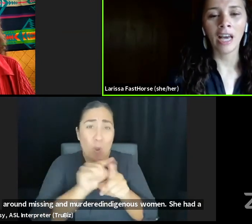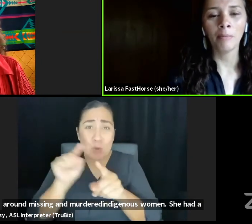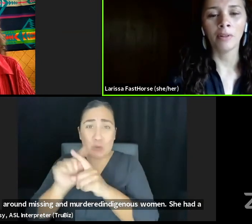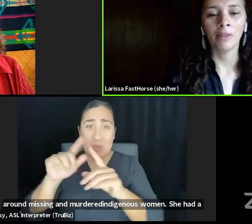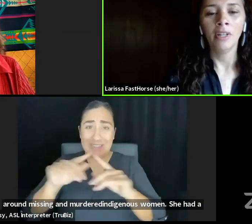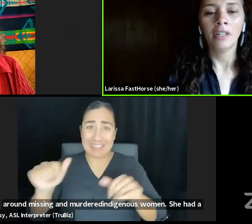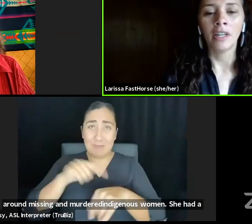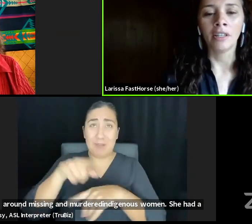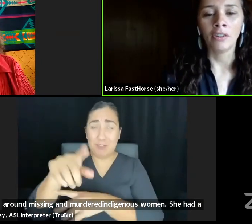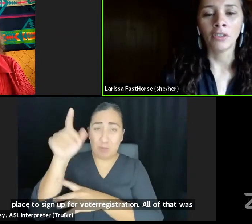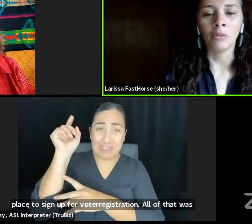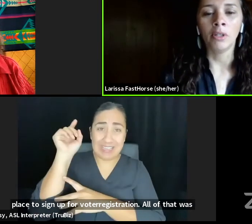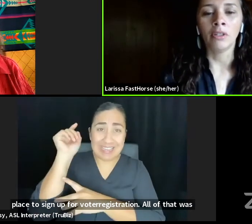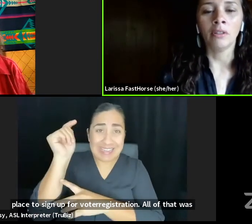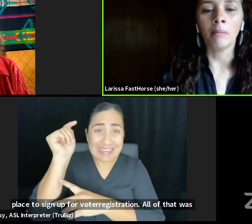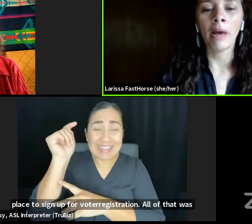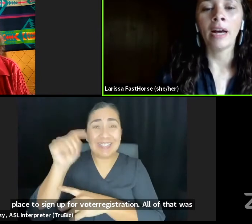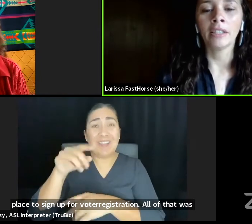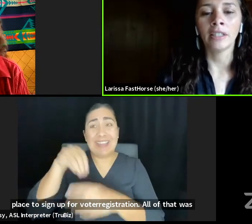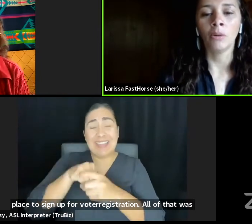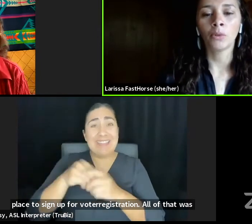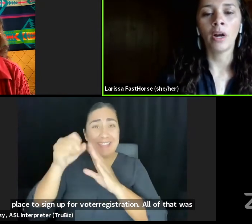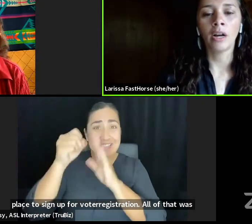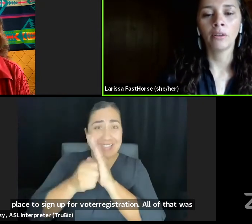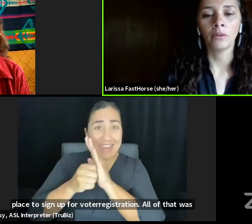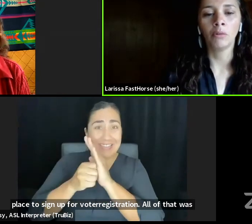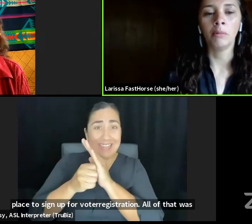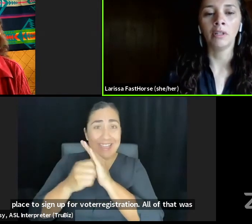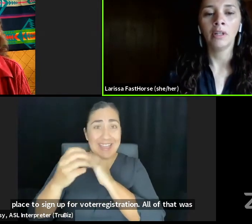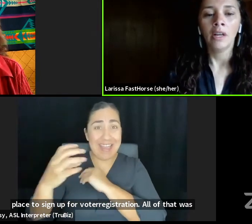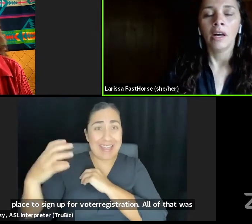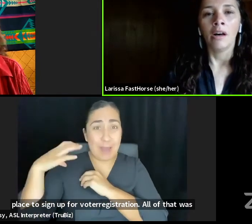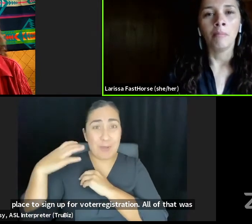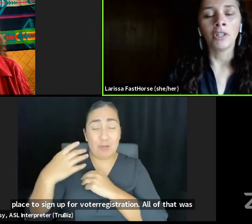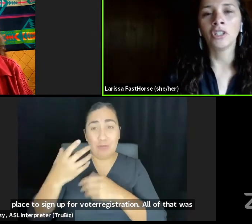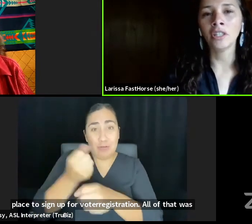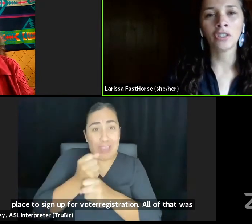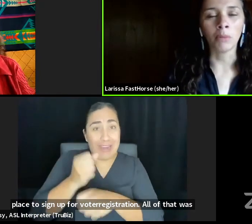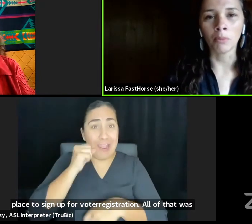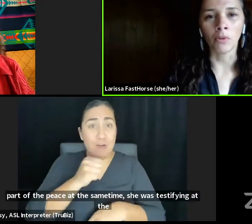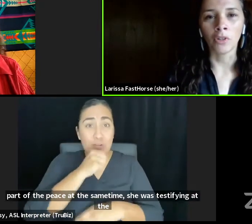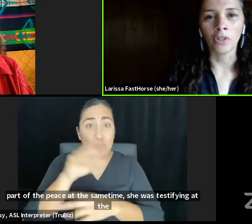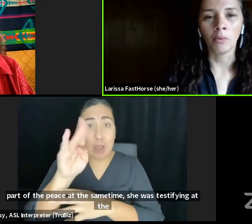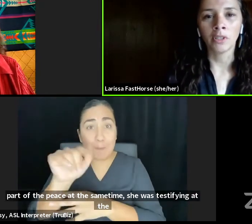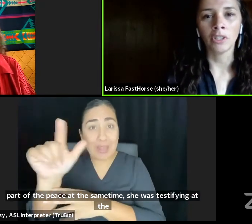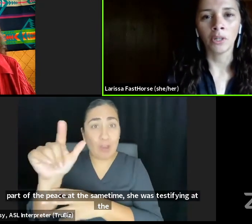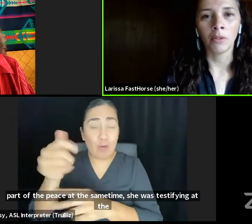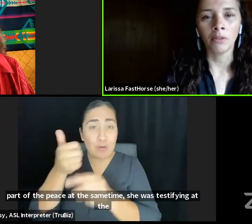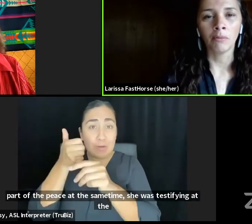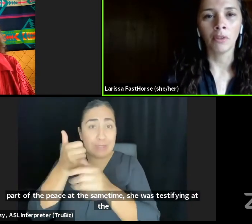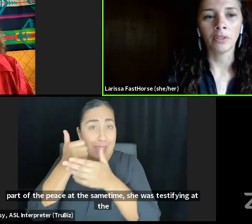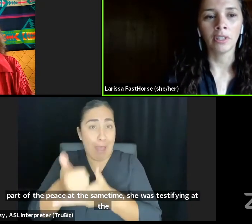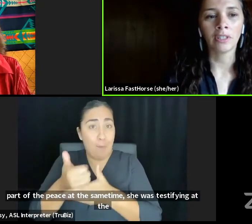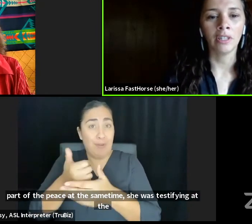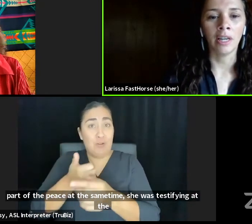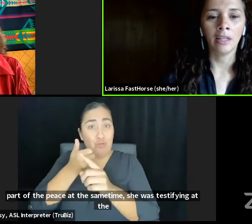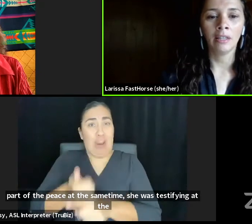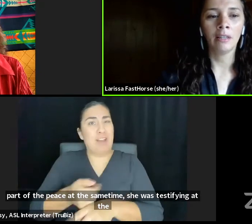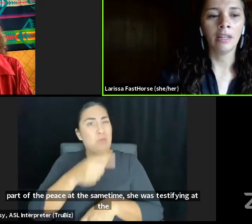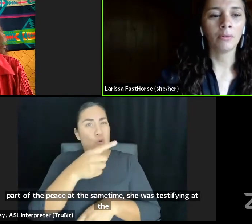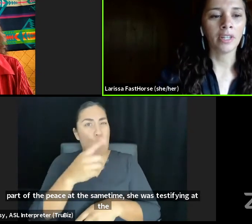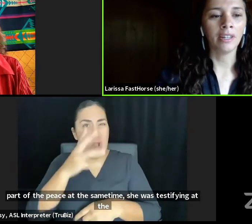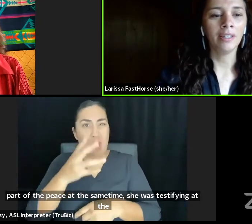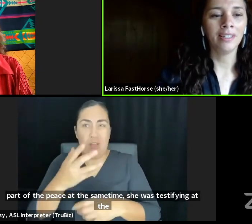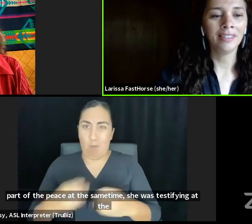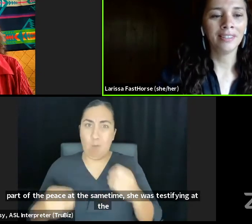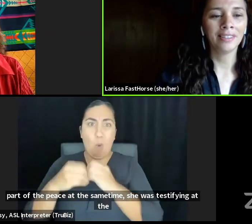at the state capitol to get an Arizona bill passed to help track those women. But she does so much more, and she wants to share with you some of those things today.